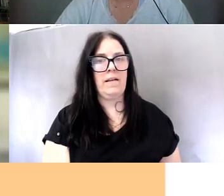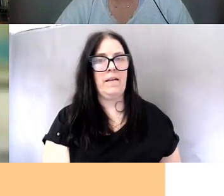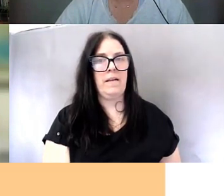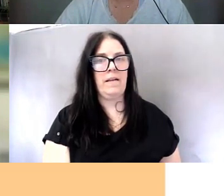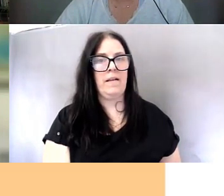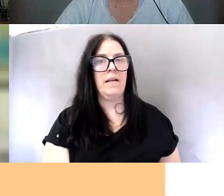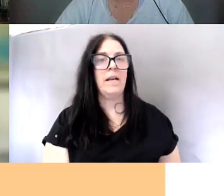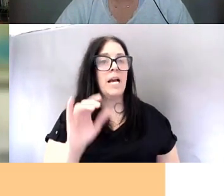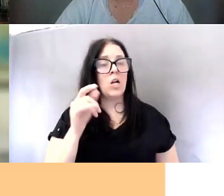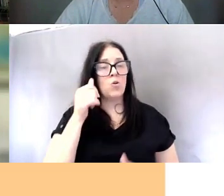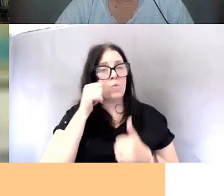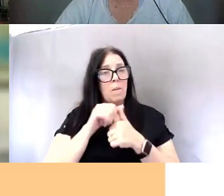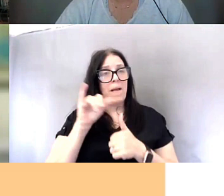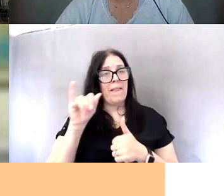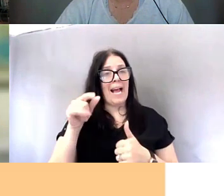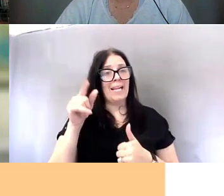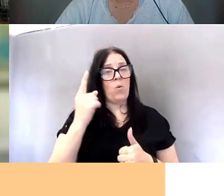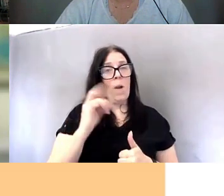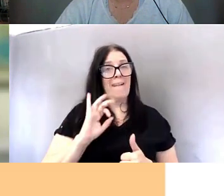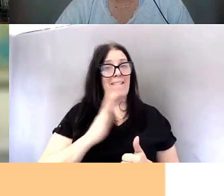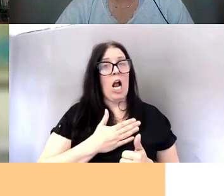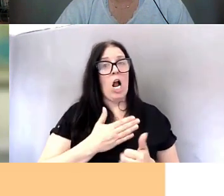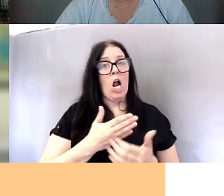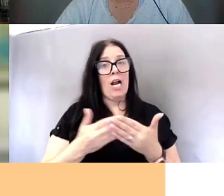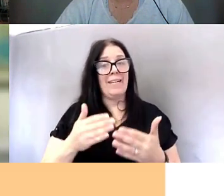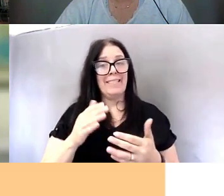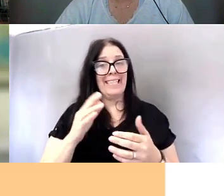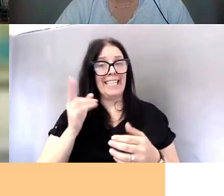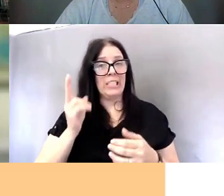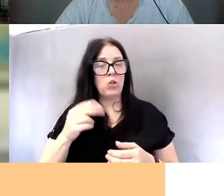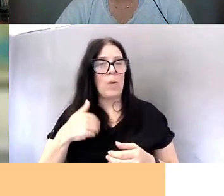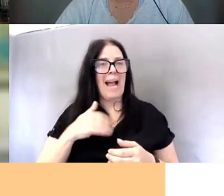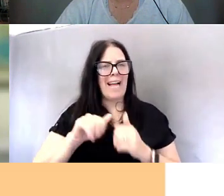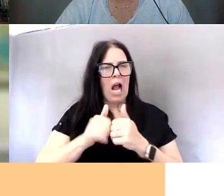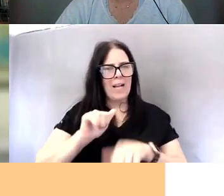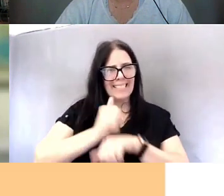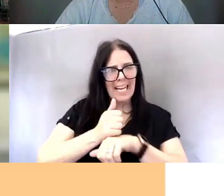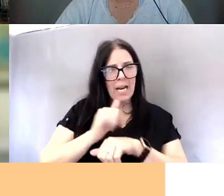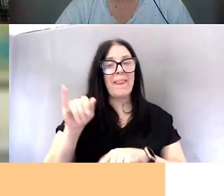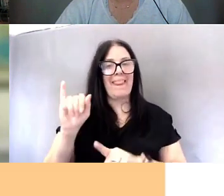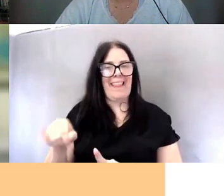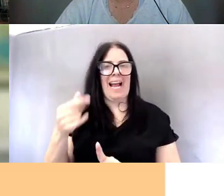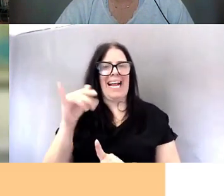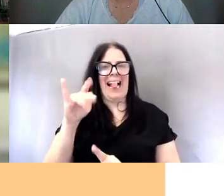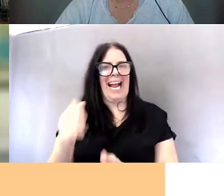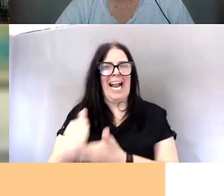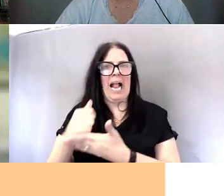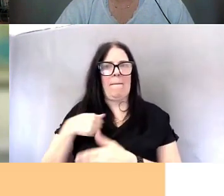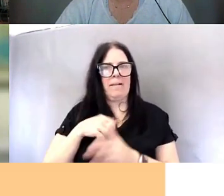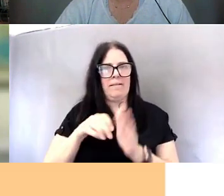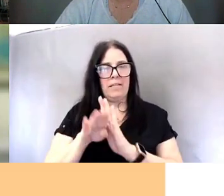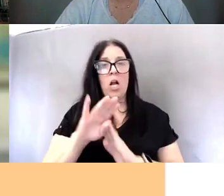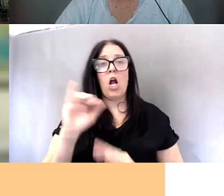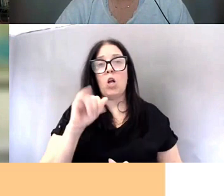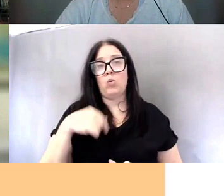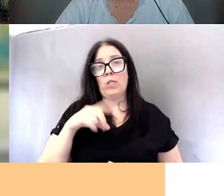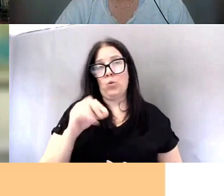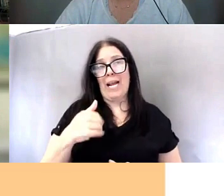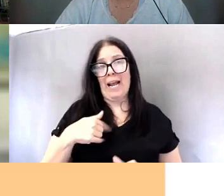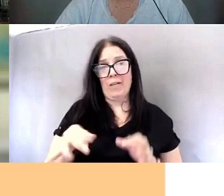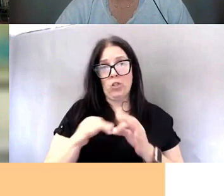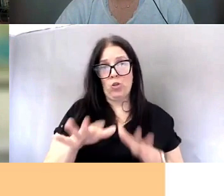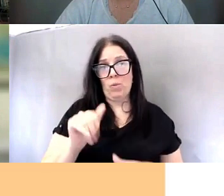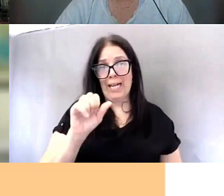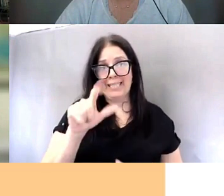library history and how some of our collections are set up right now. I also want to mention we do have our interpreter, Rebecca, with us.